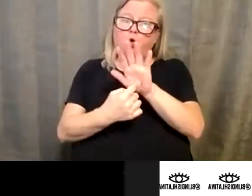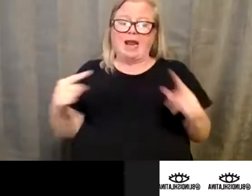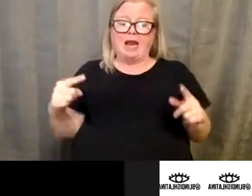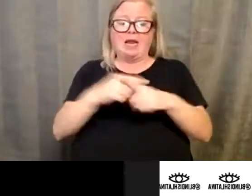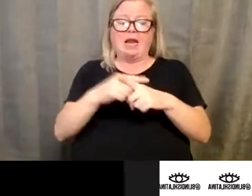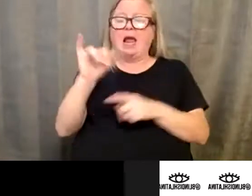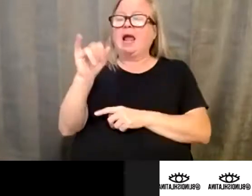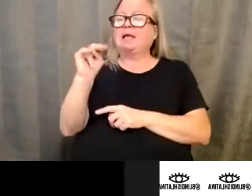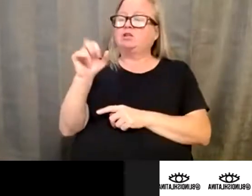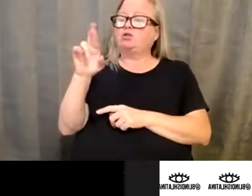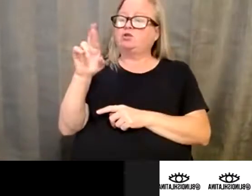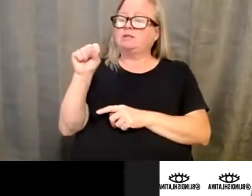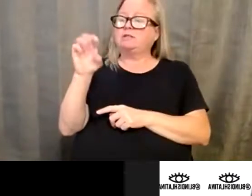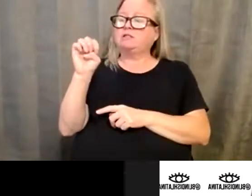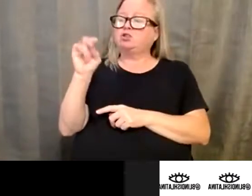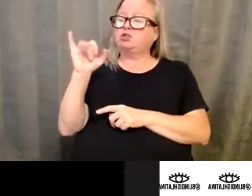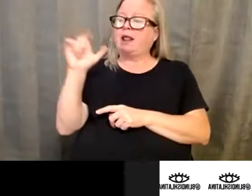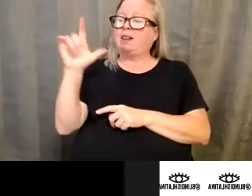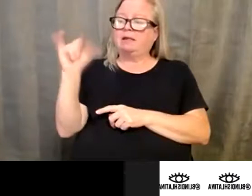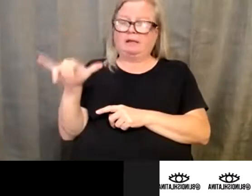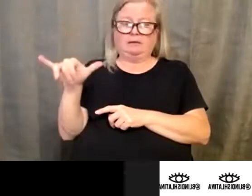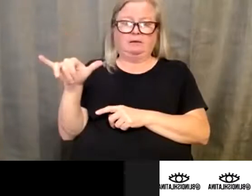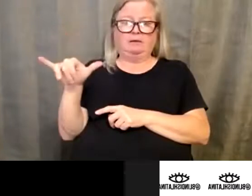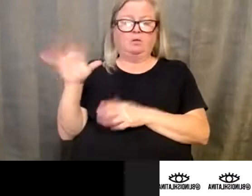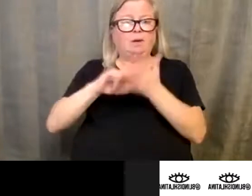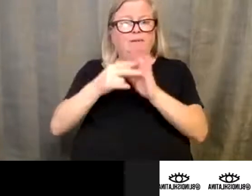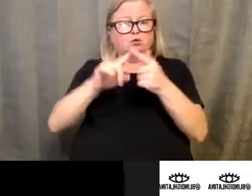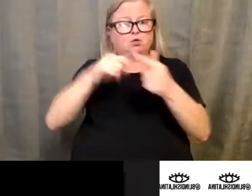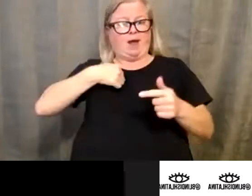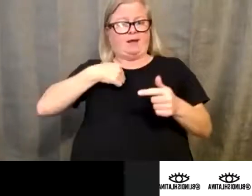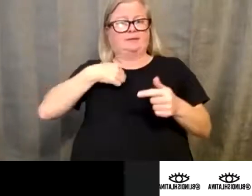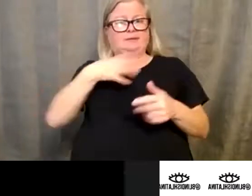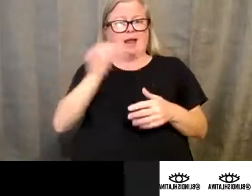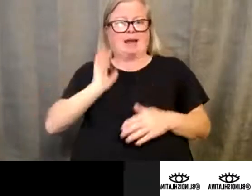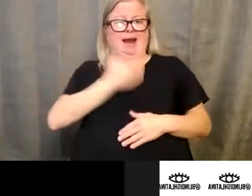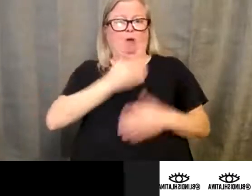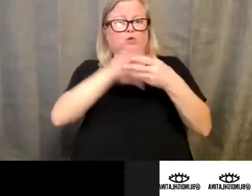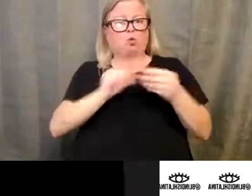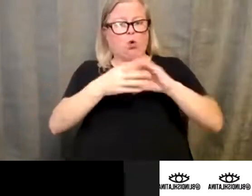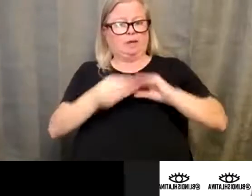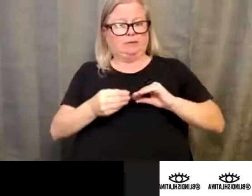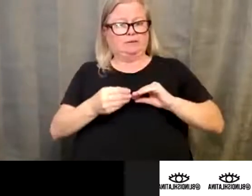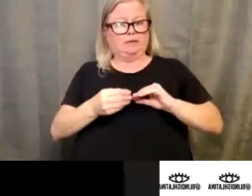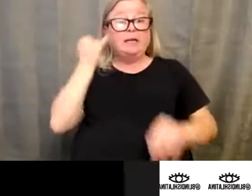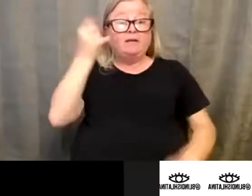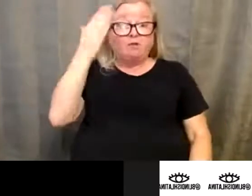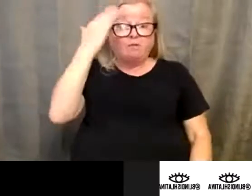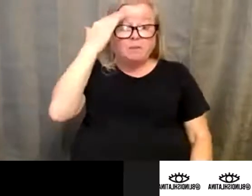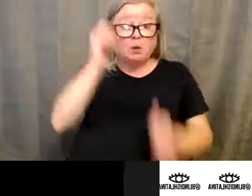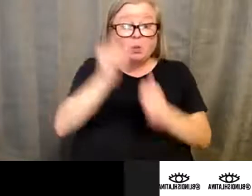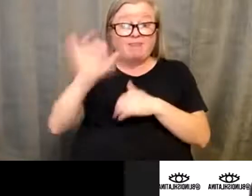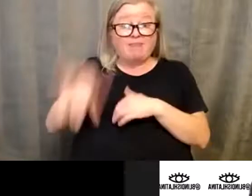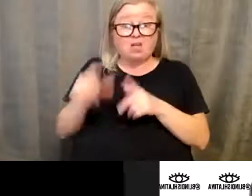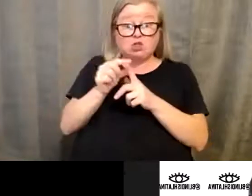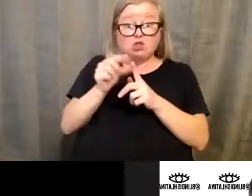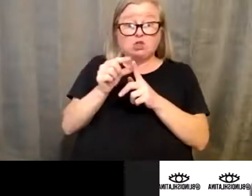it means for us and what it means for our stories. If you are familiar with the term, put